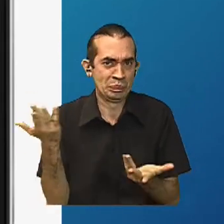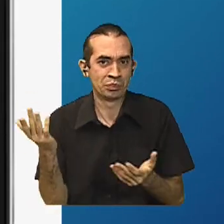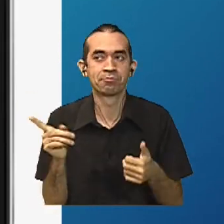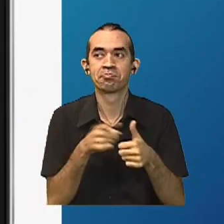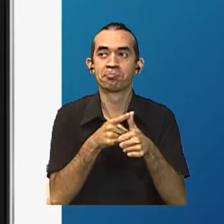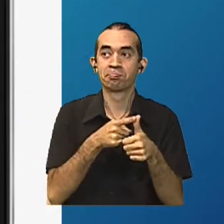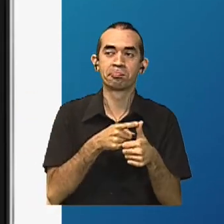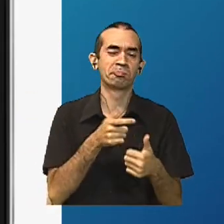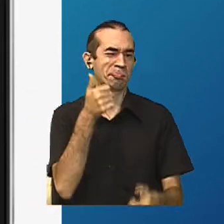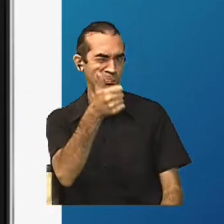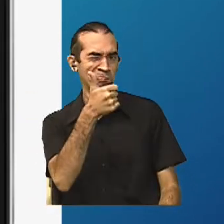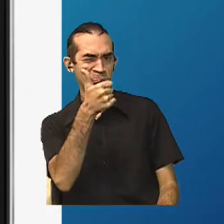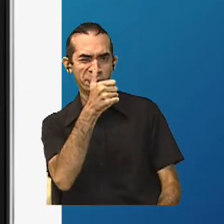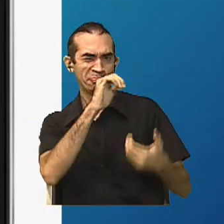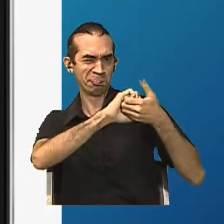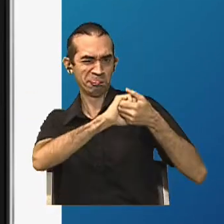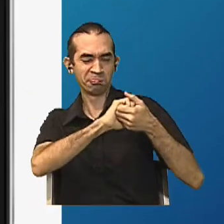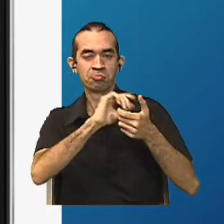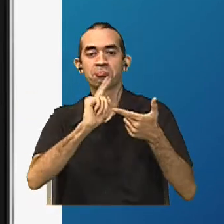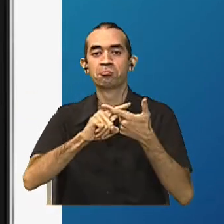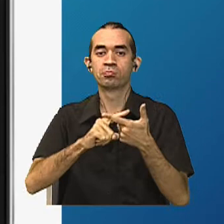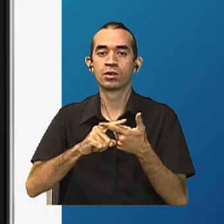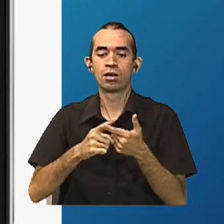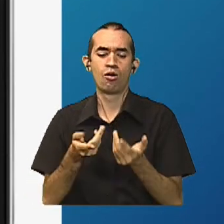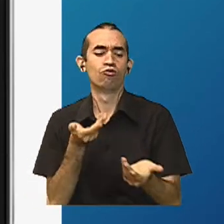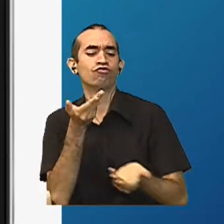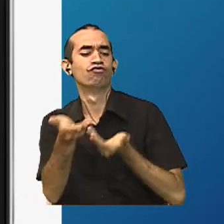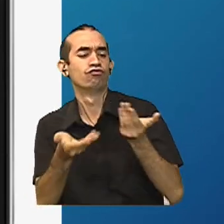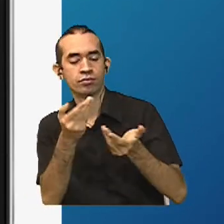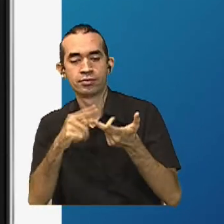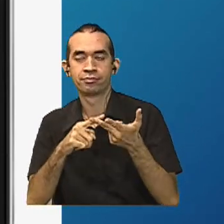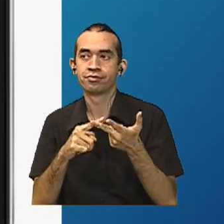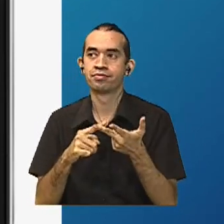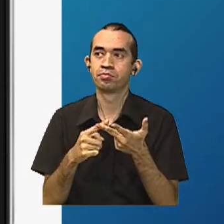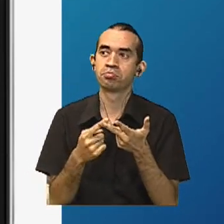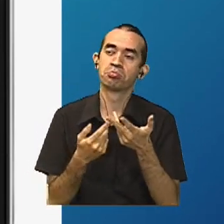friendly, generous, or kind?